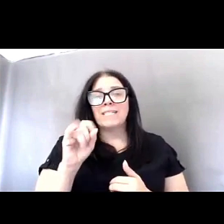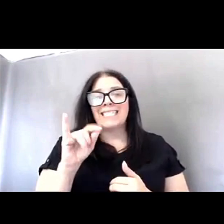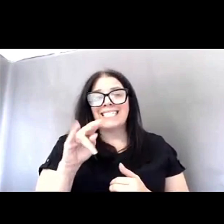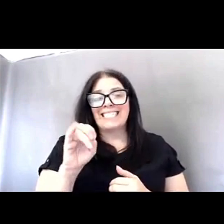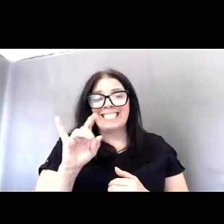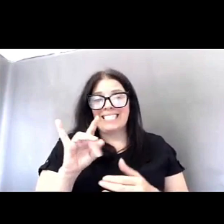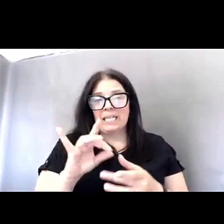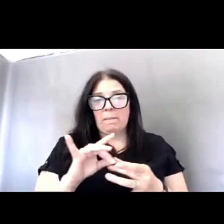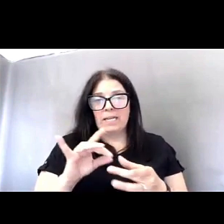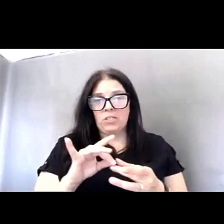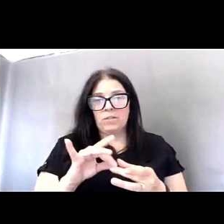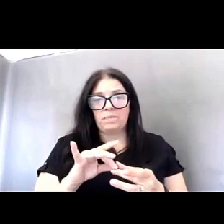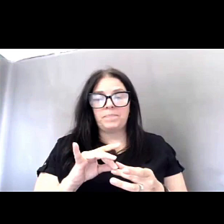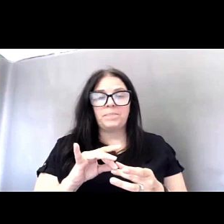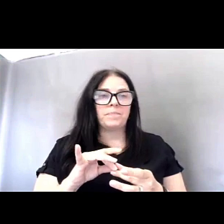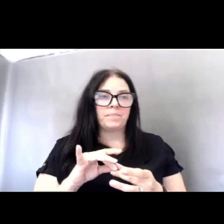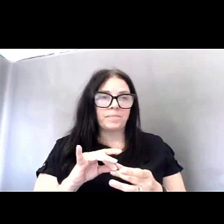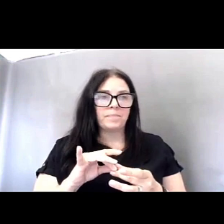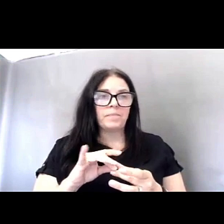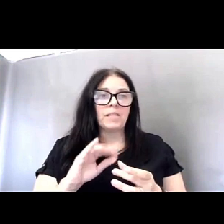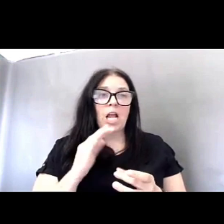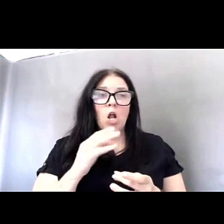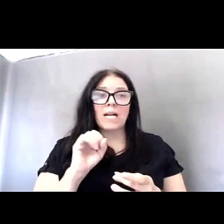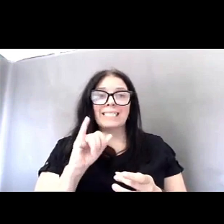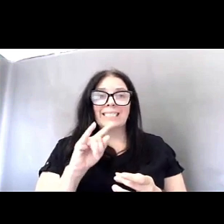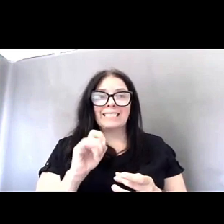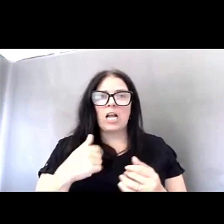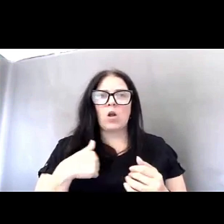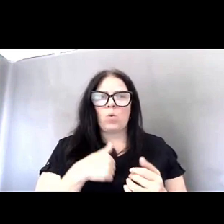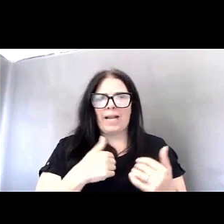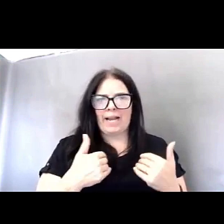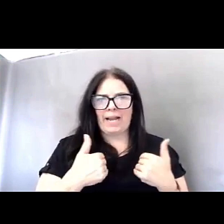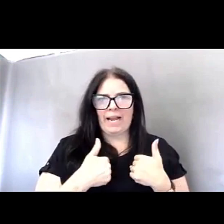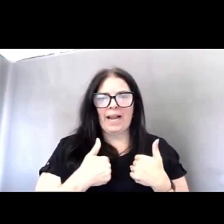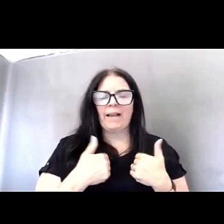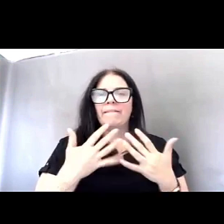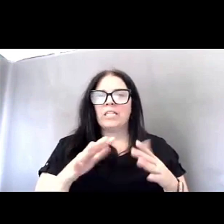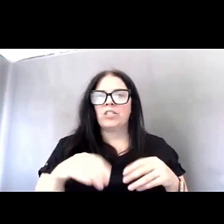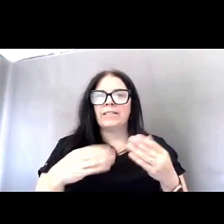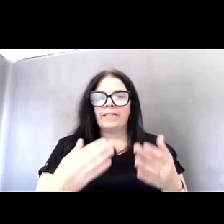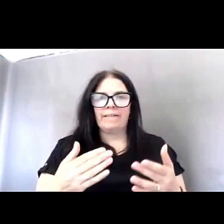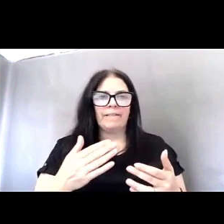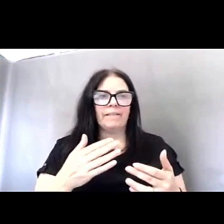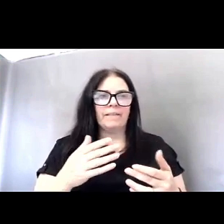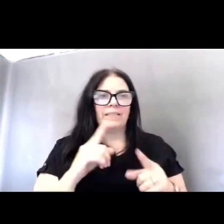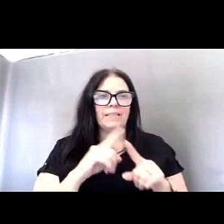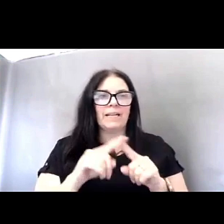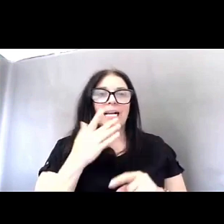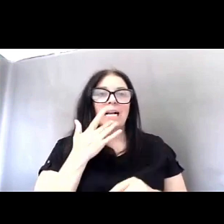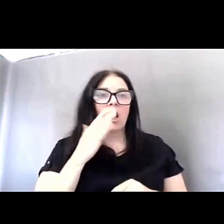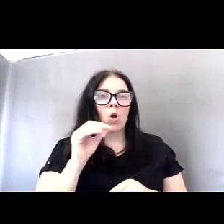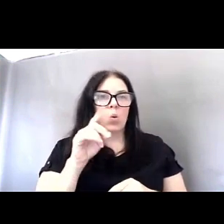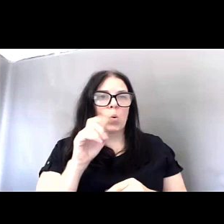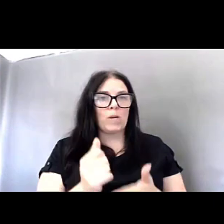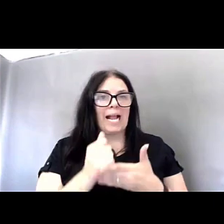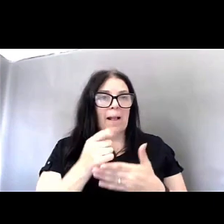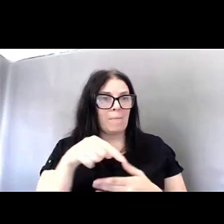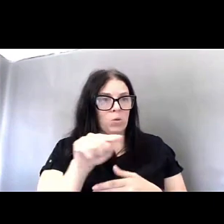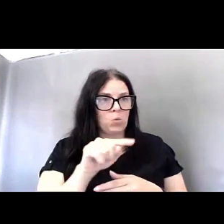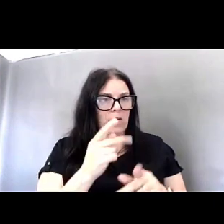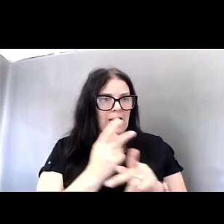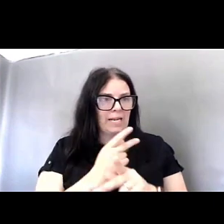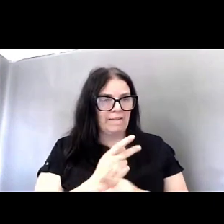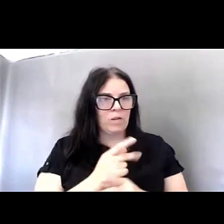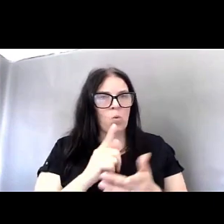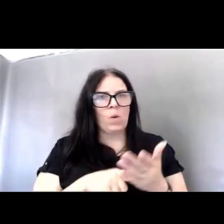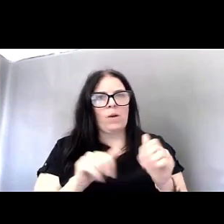mentioning, on our site, we have provided a color coding to help you identify what can